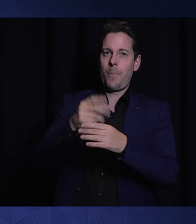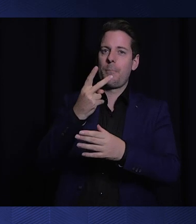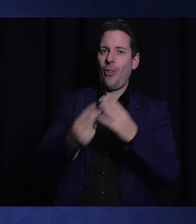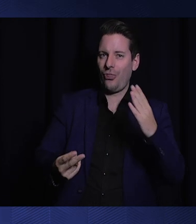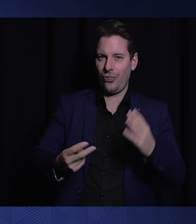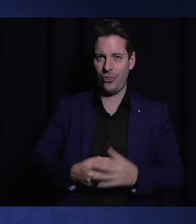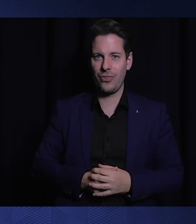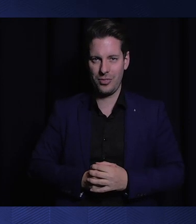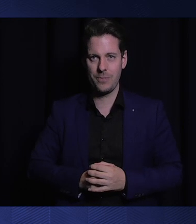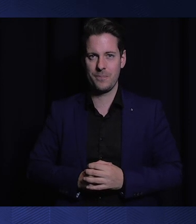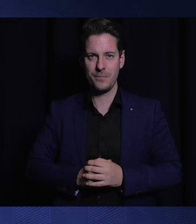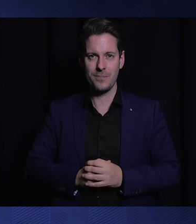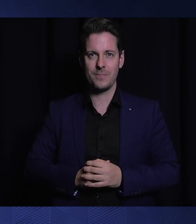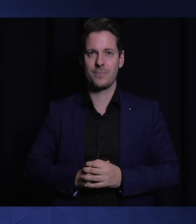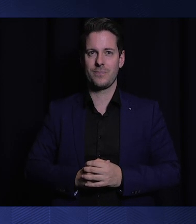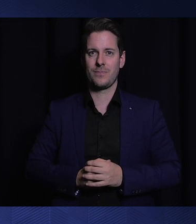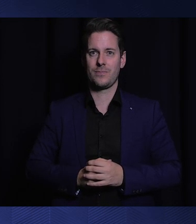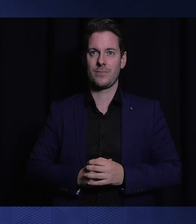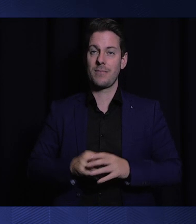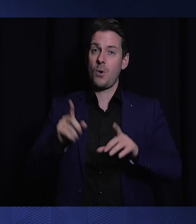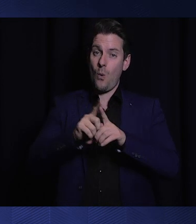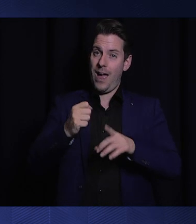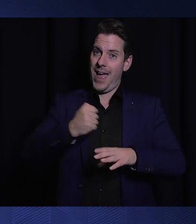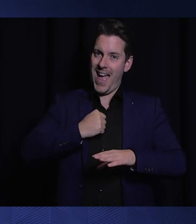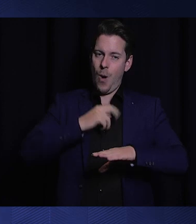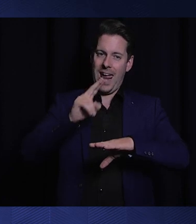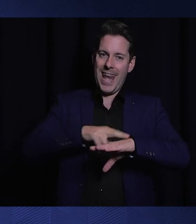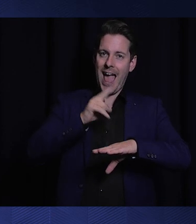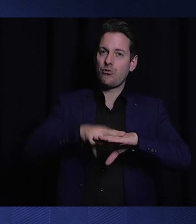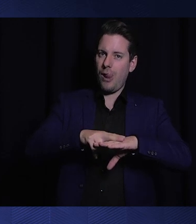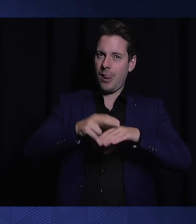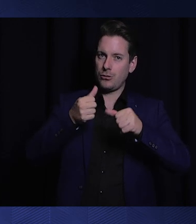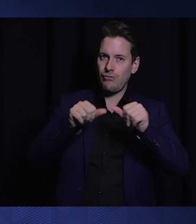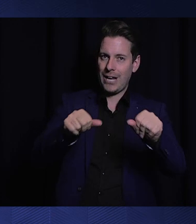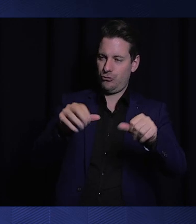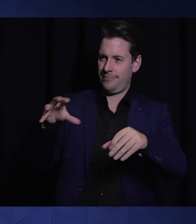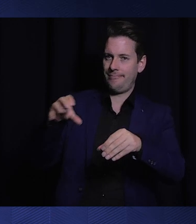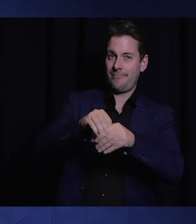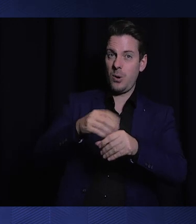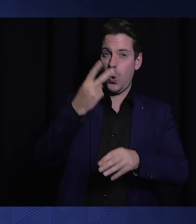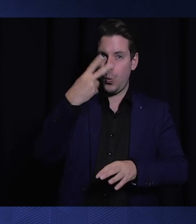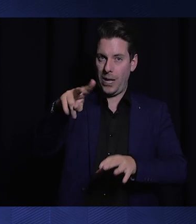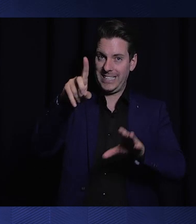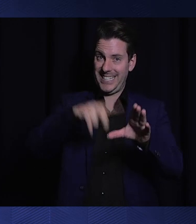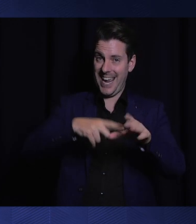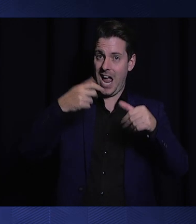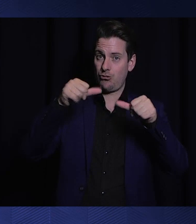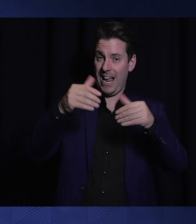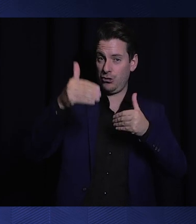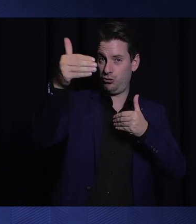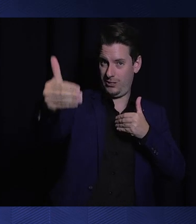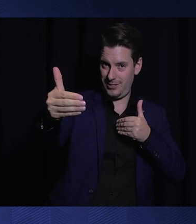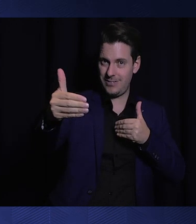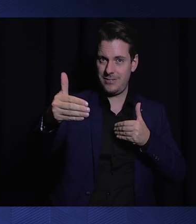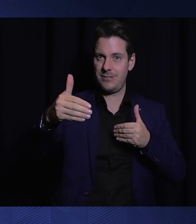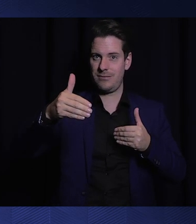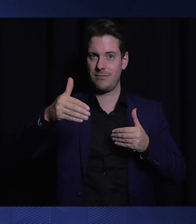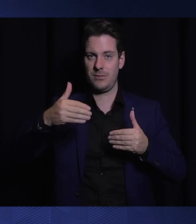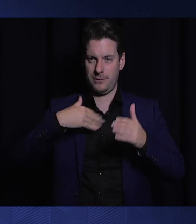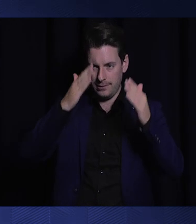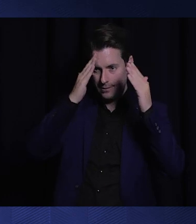also included within our national strategies, 20-year strategies that we're going to concern more about the